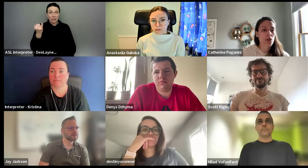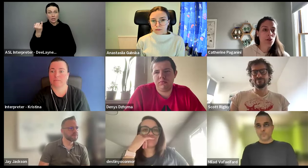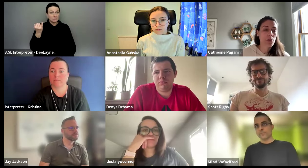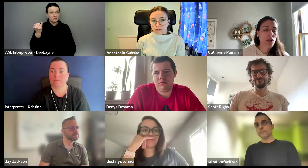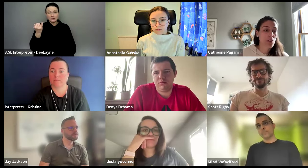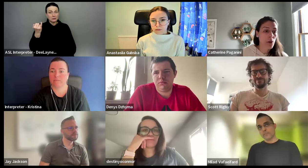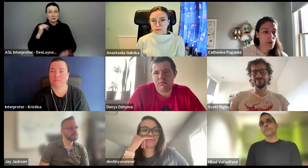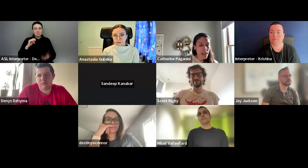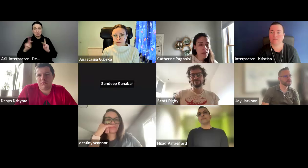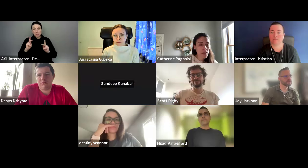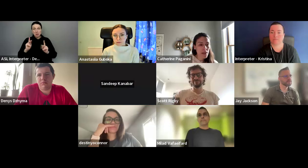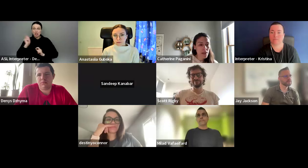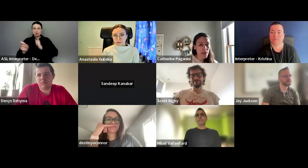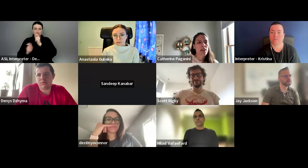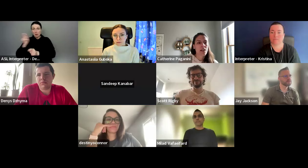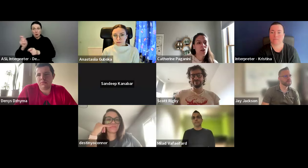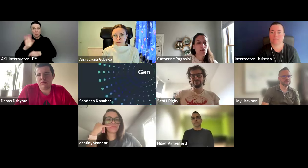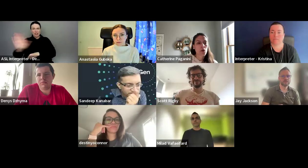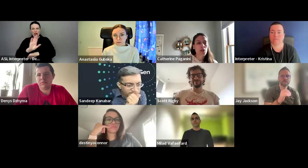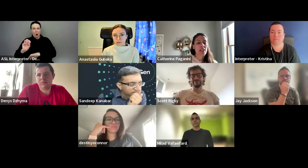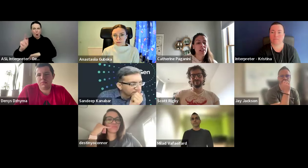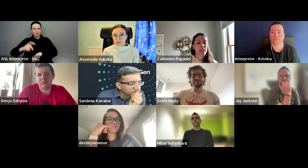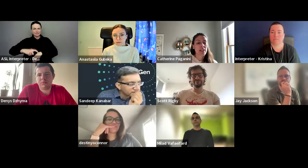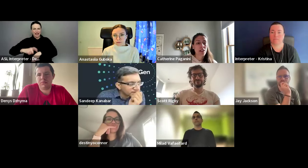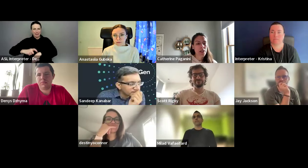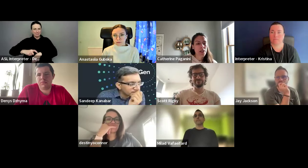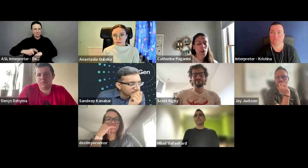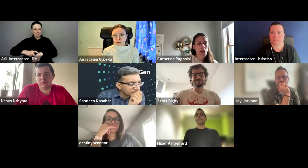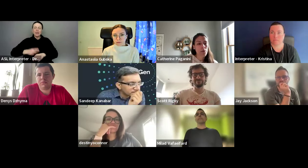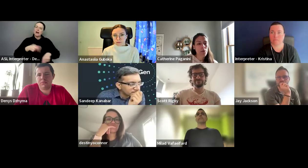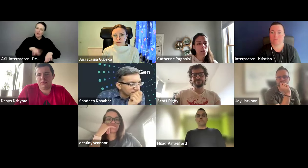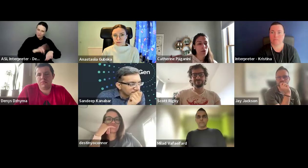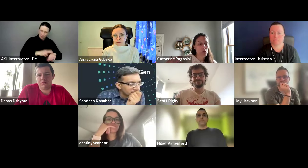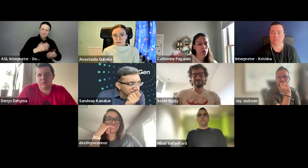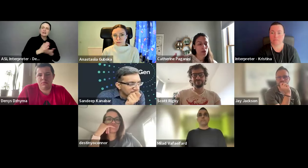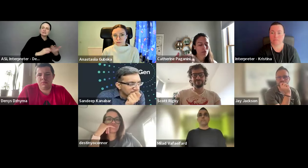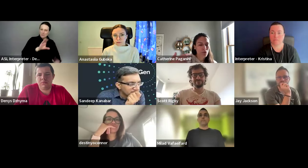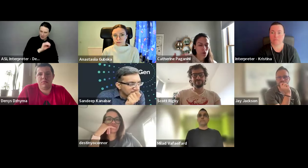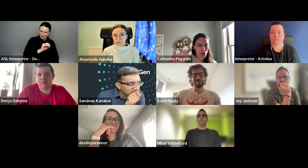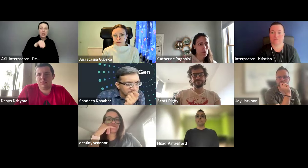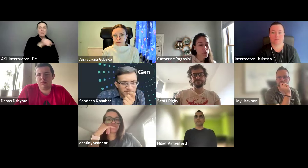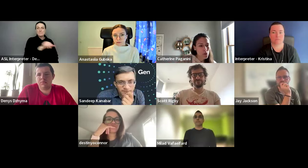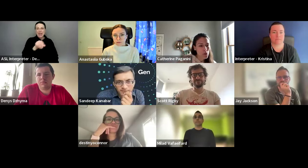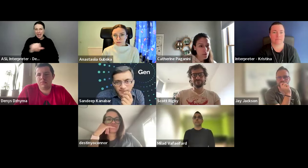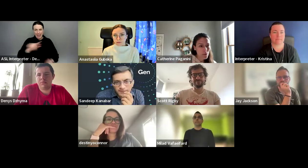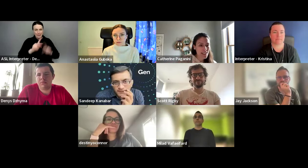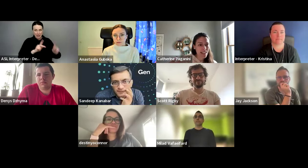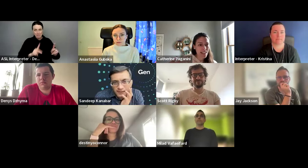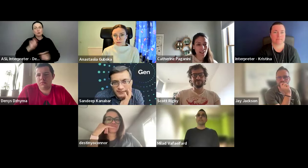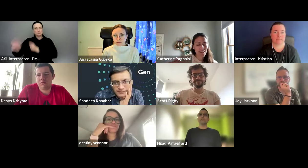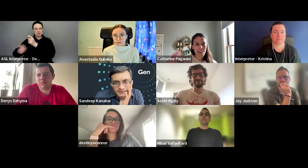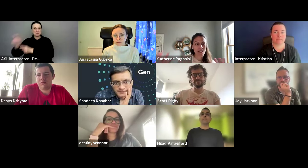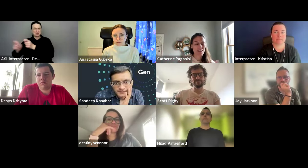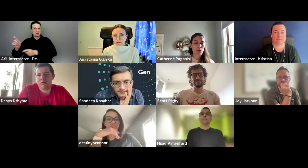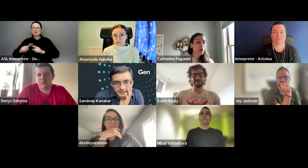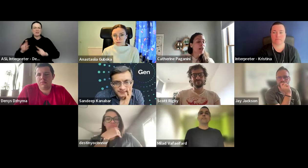that people contribute on their own time. Of course, there are companies who pay people who to contribute to it, but